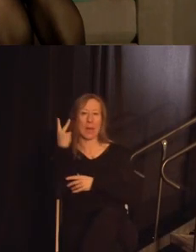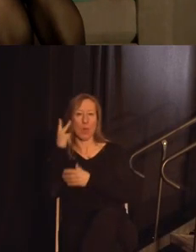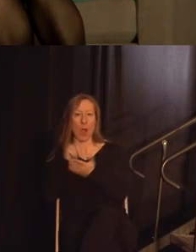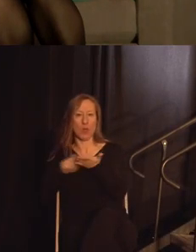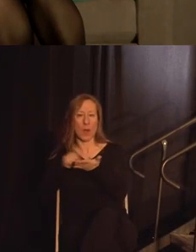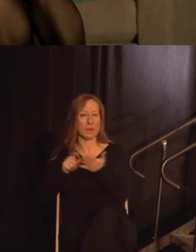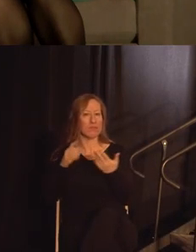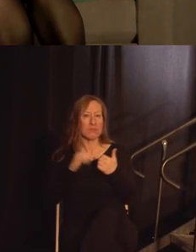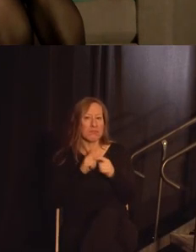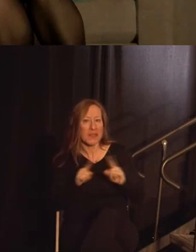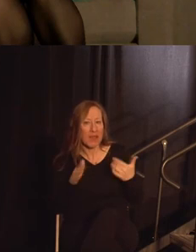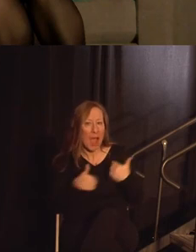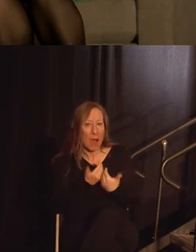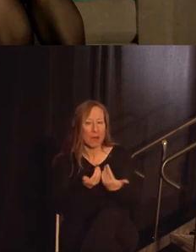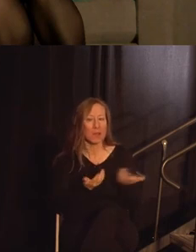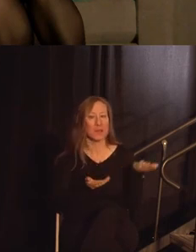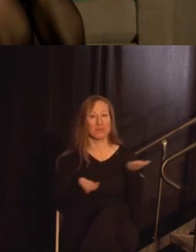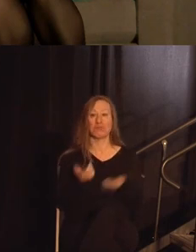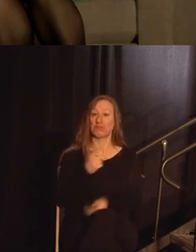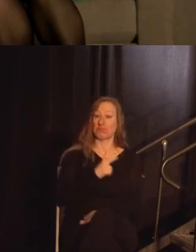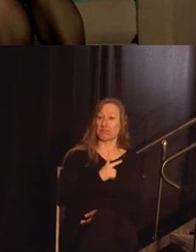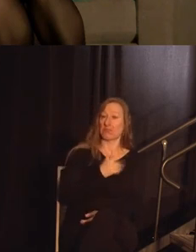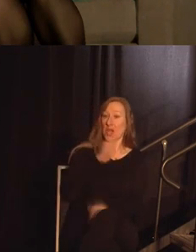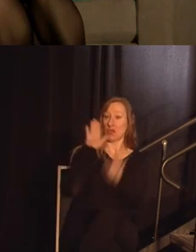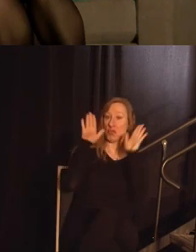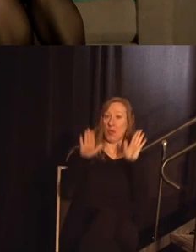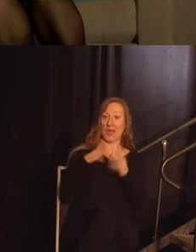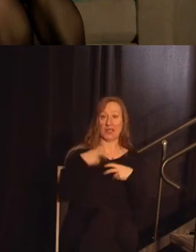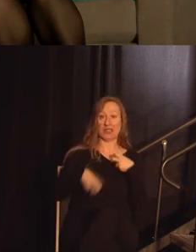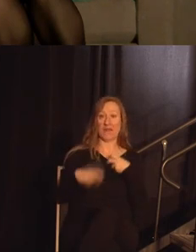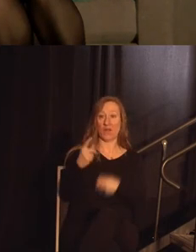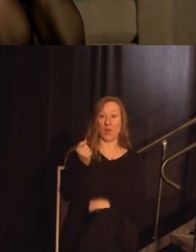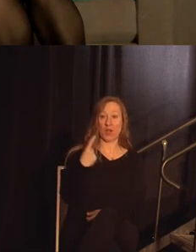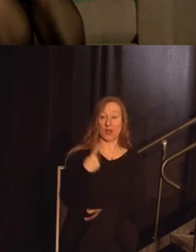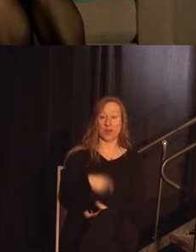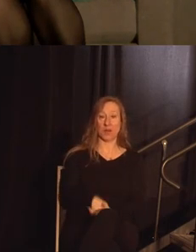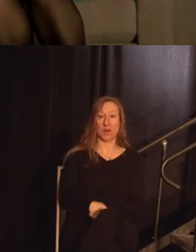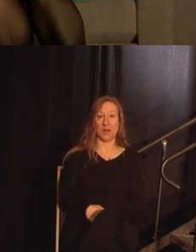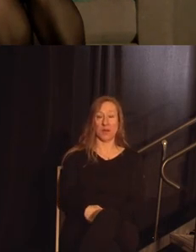a great, tough question. I feel like